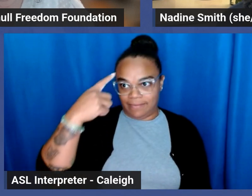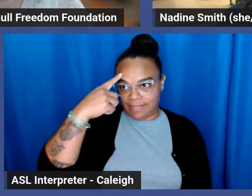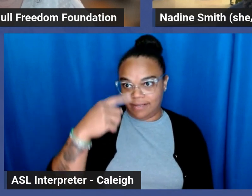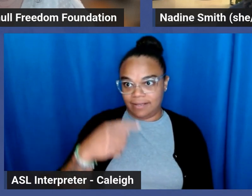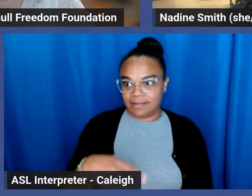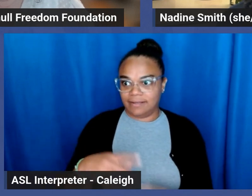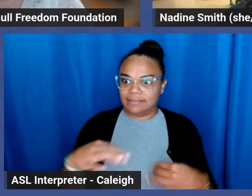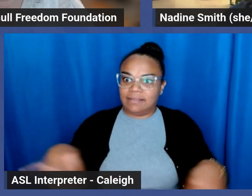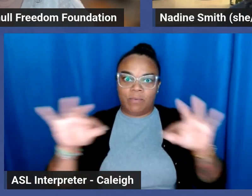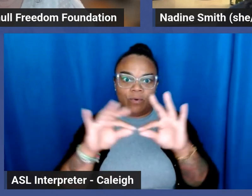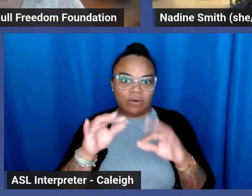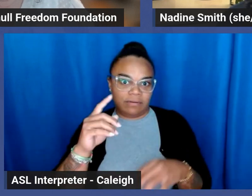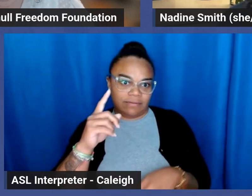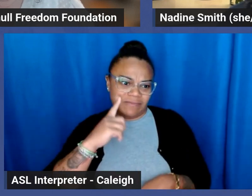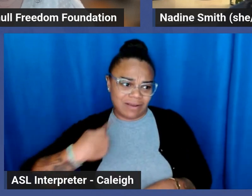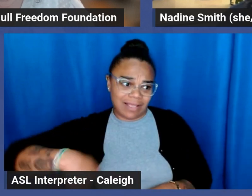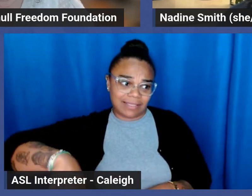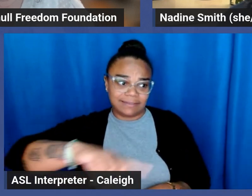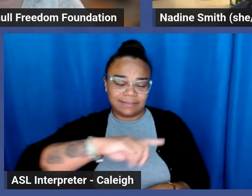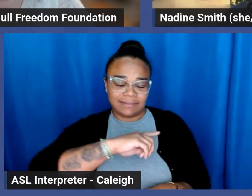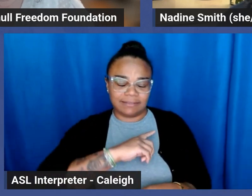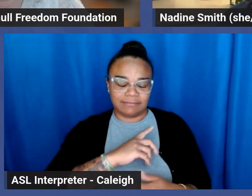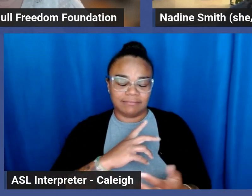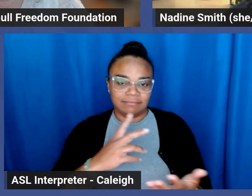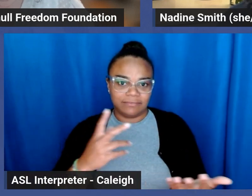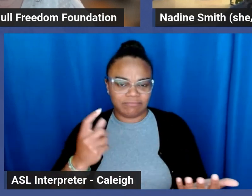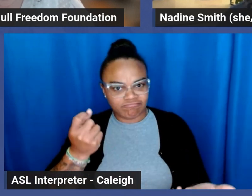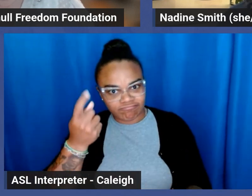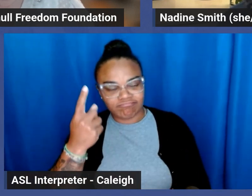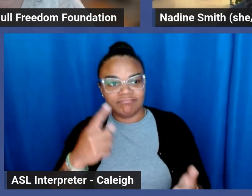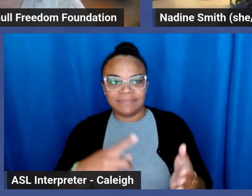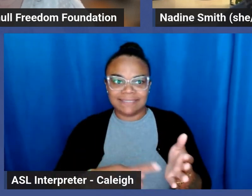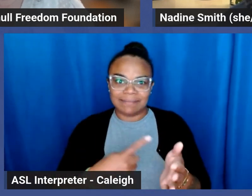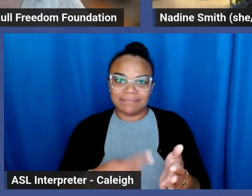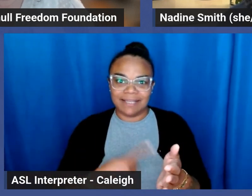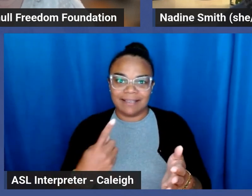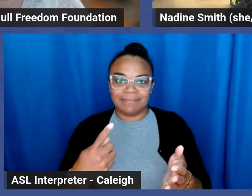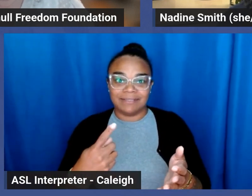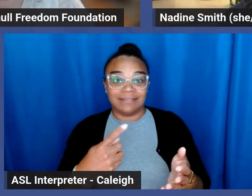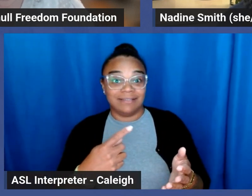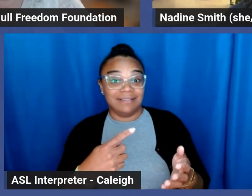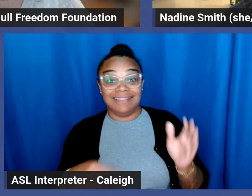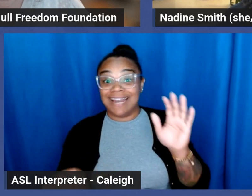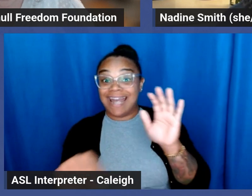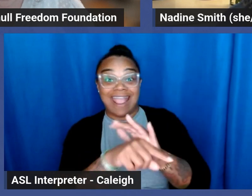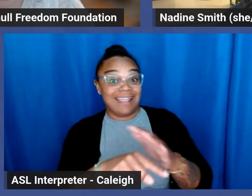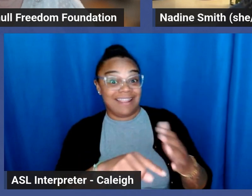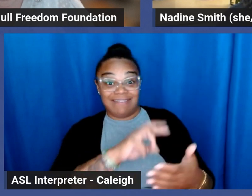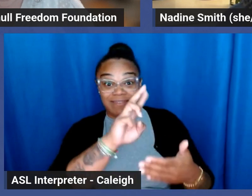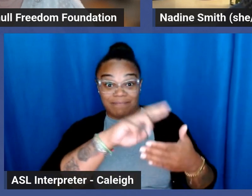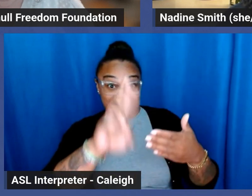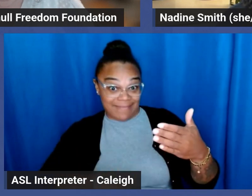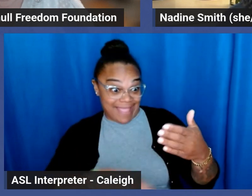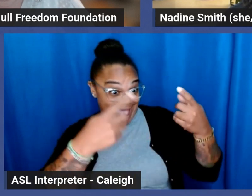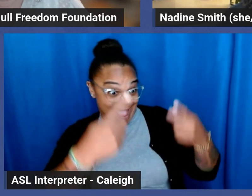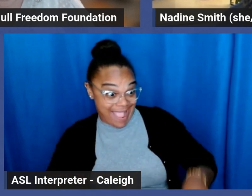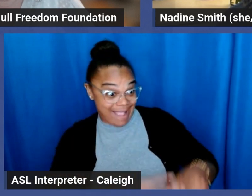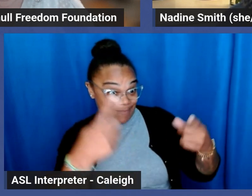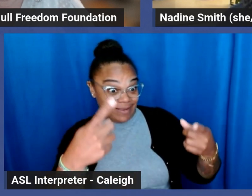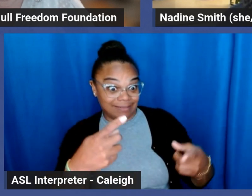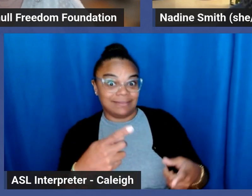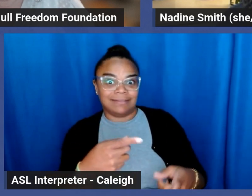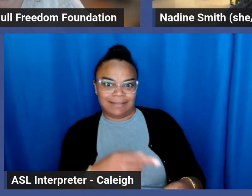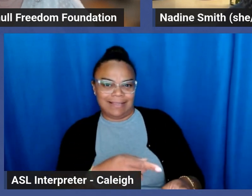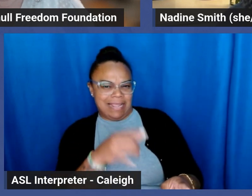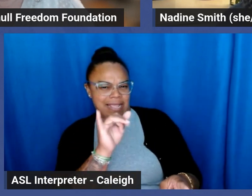is important for us to realize that sometimes it is the backlash, that in that backlash, it's sort of a